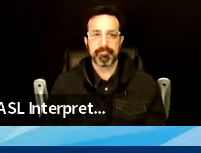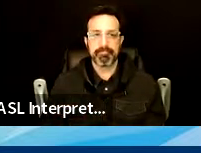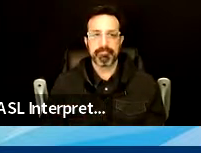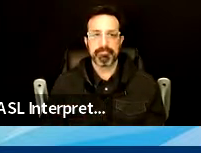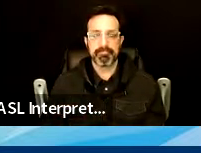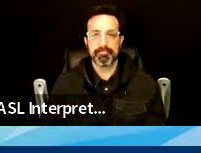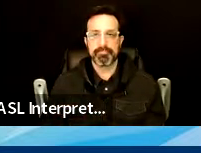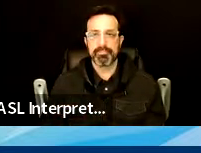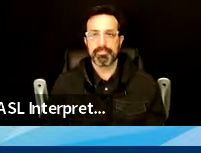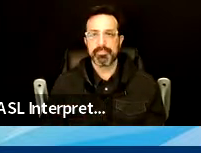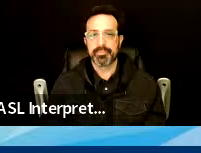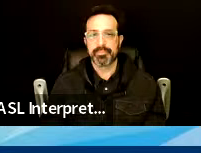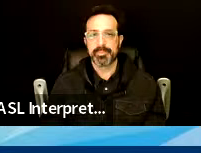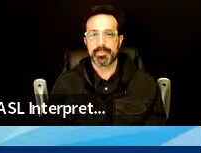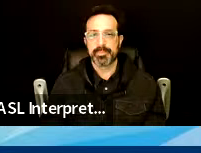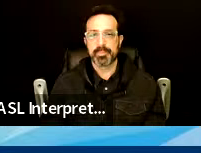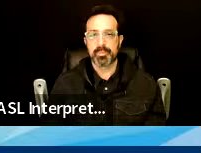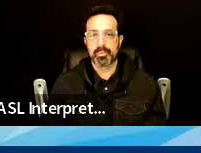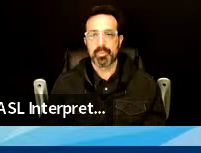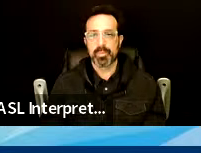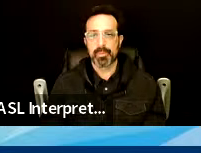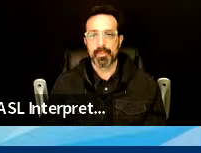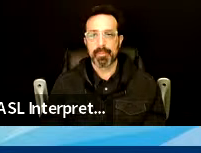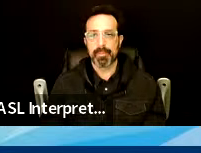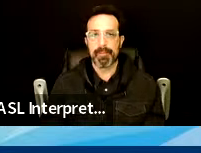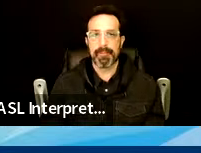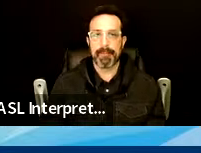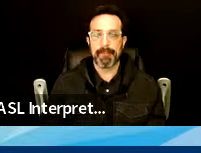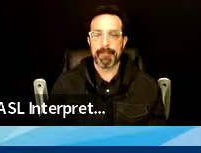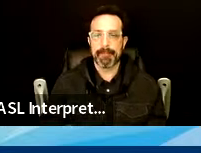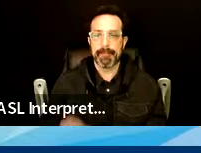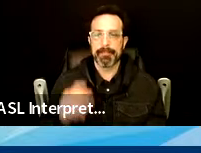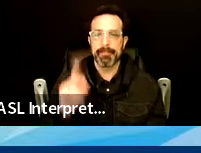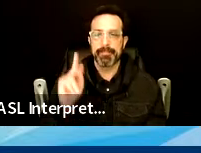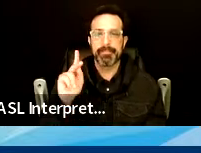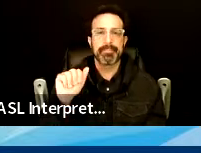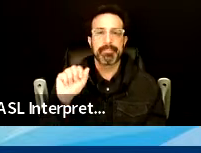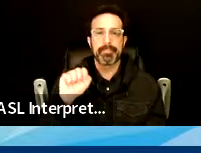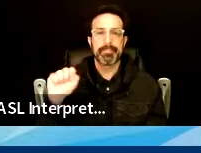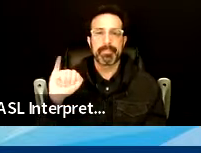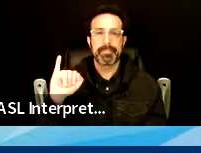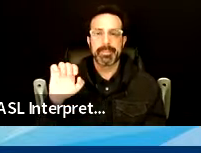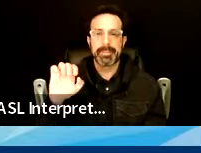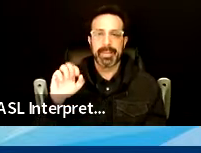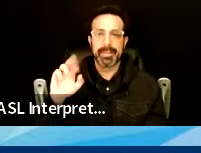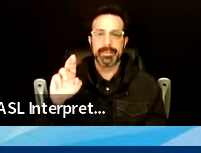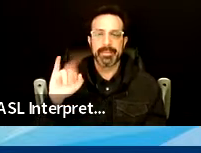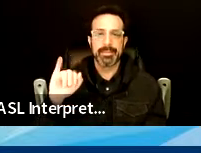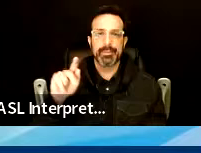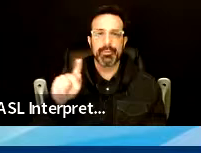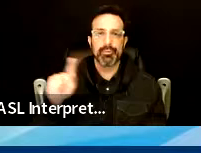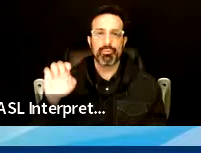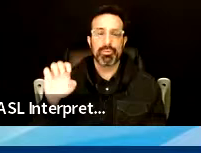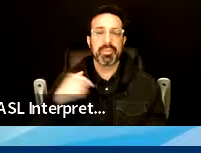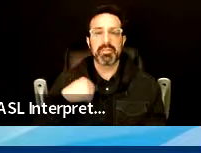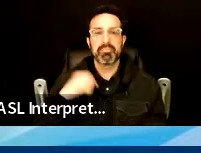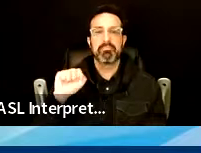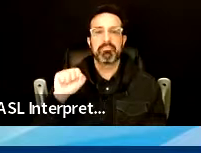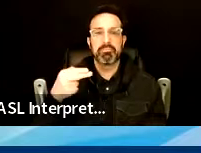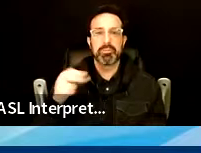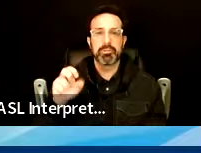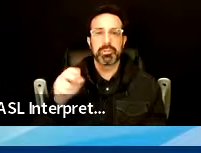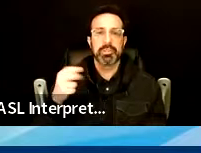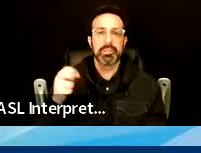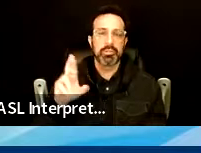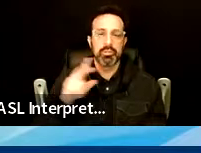Yeah, thank you. So Cassie Rippey, my pronouns are she, her. I am the tribal liaison for the